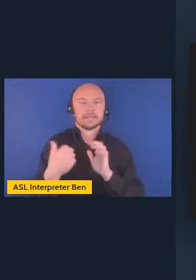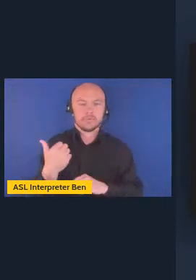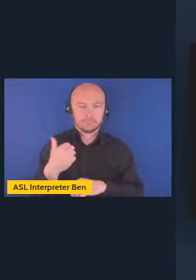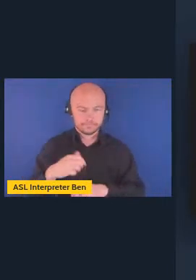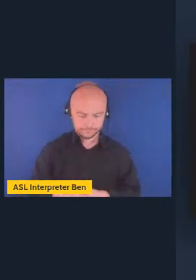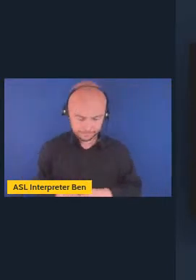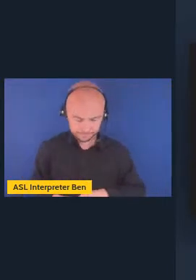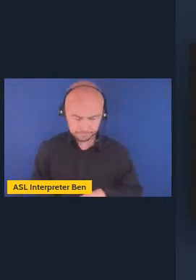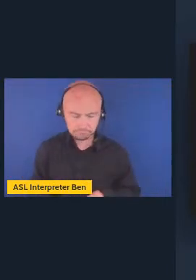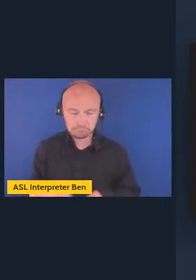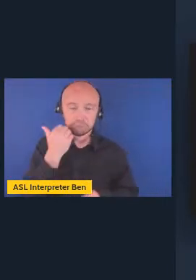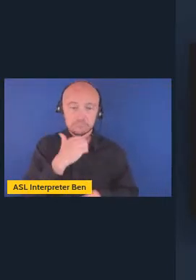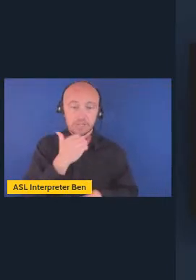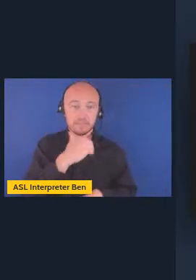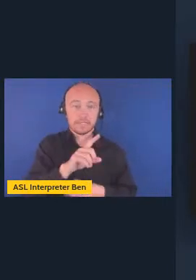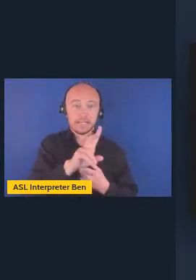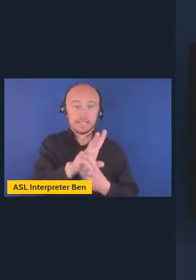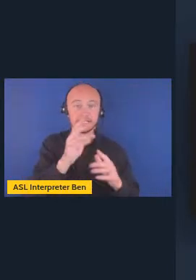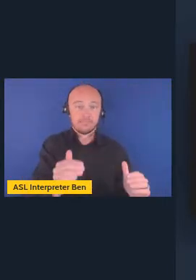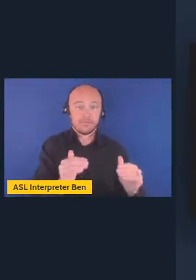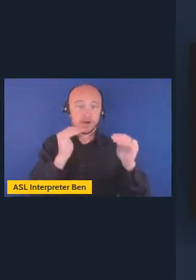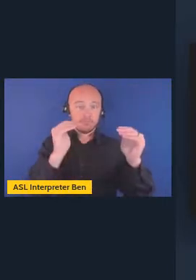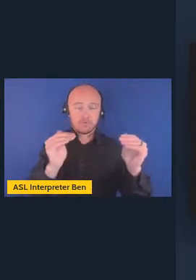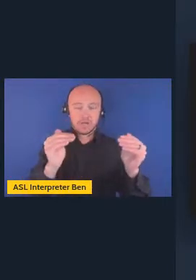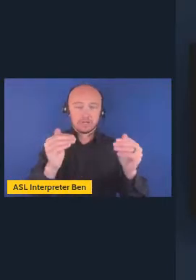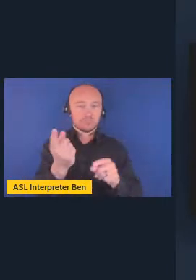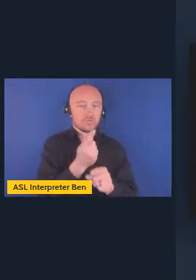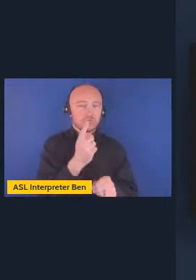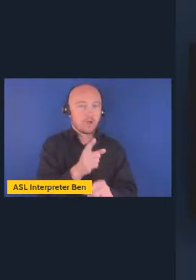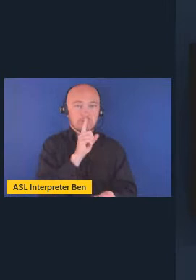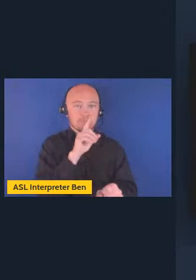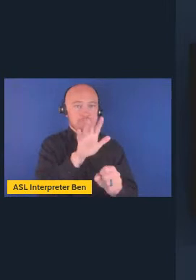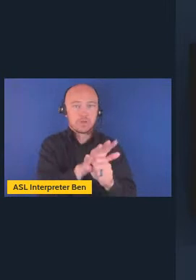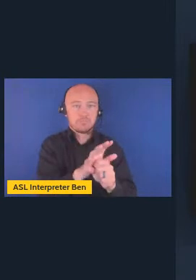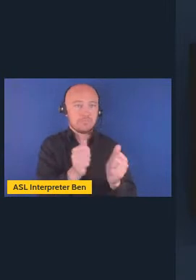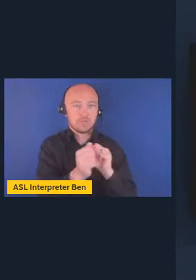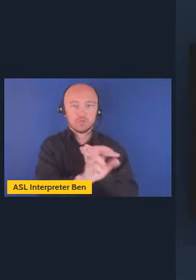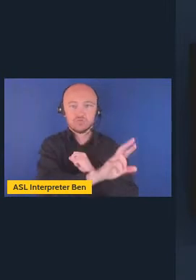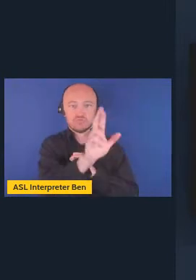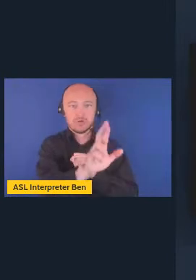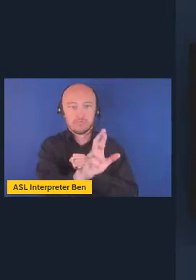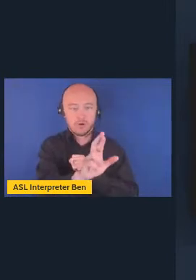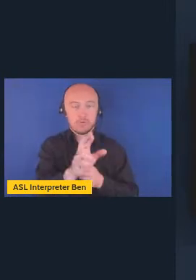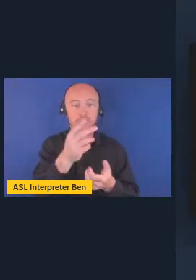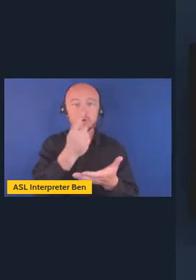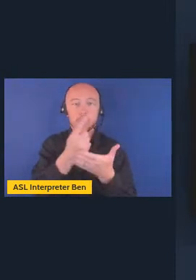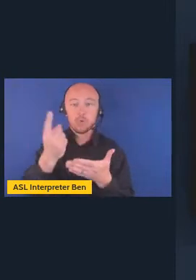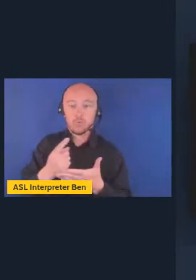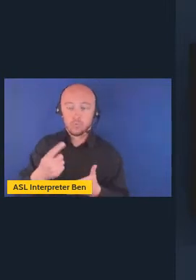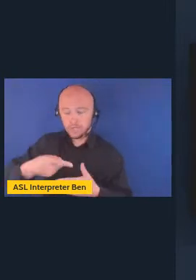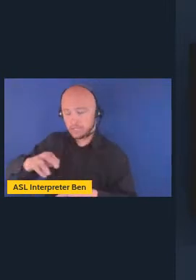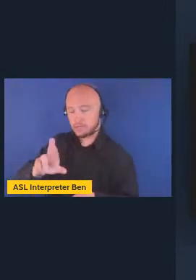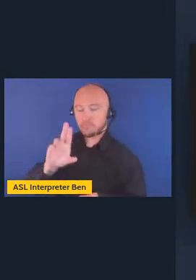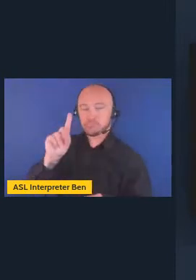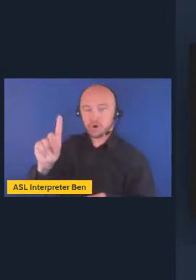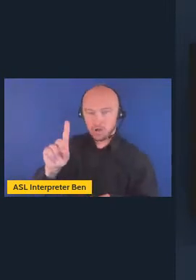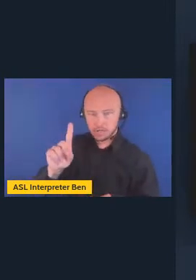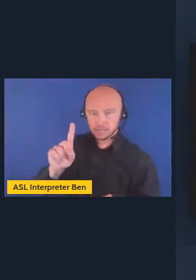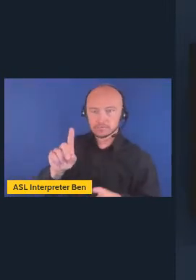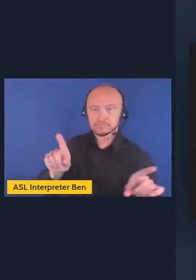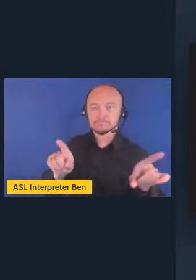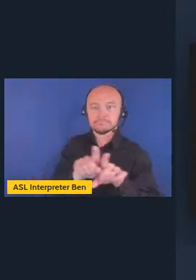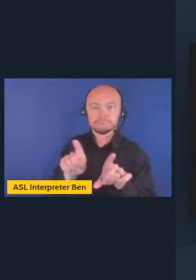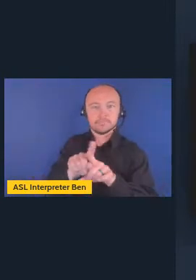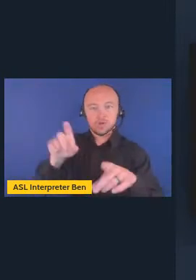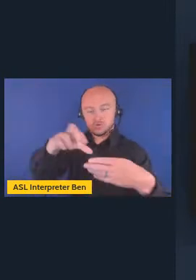dev dependencies upgrade would just be a normal commit to a repo. However, the weekly upgrade of production dependencies would also result